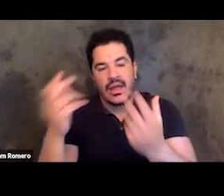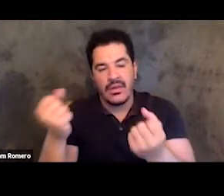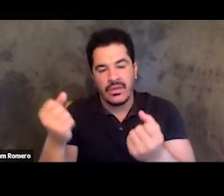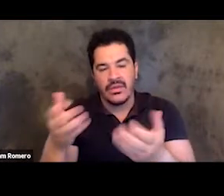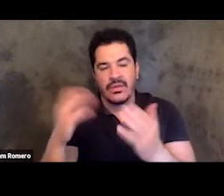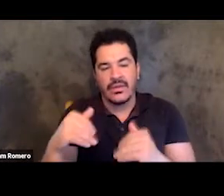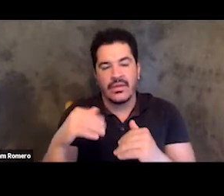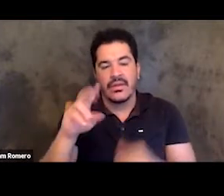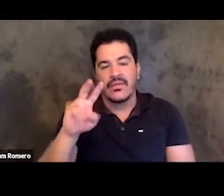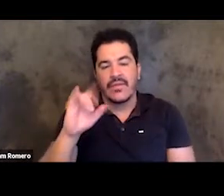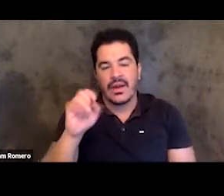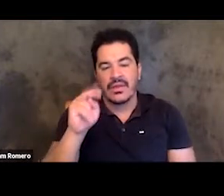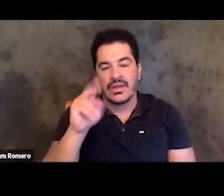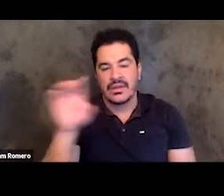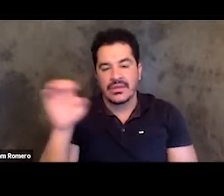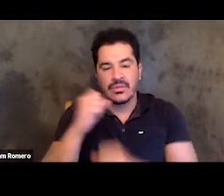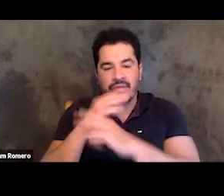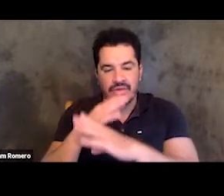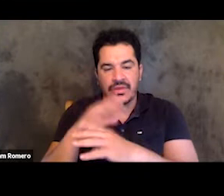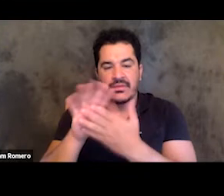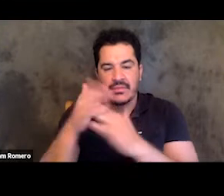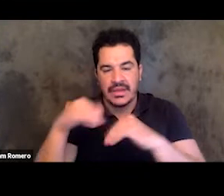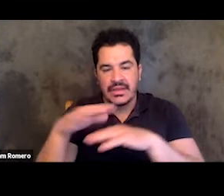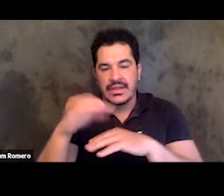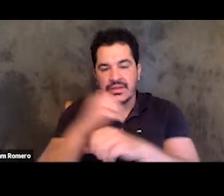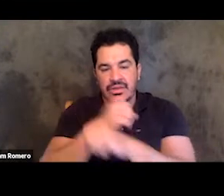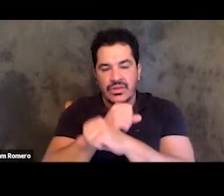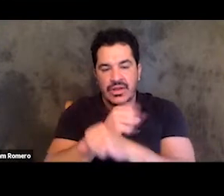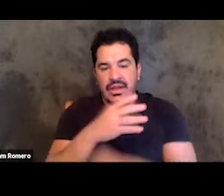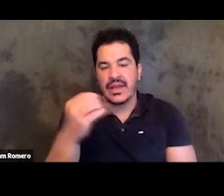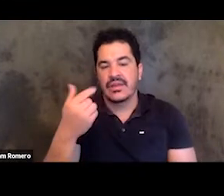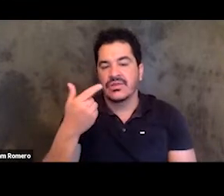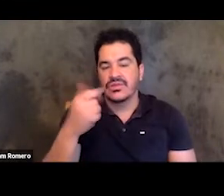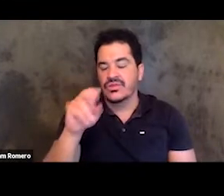and security, and then gender and gender-based violence. Next slide.